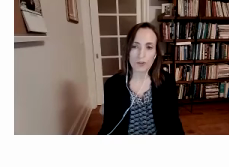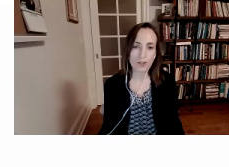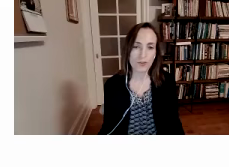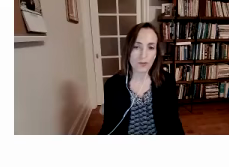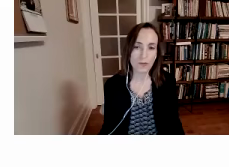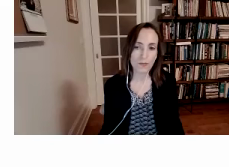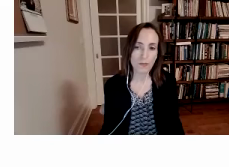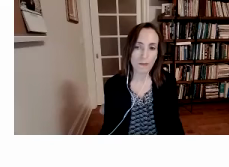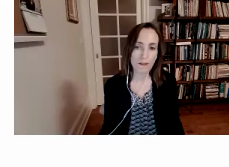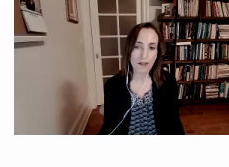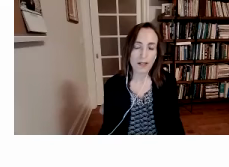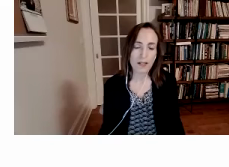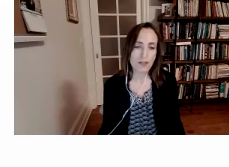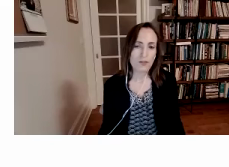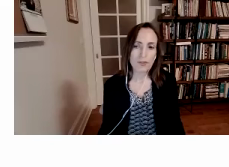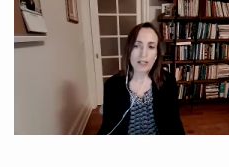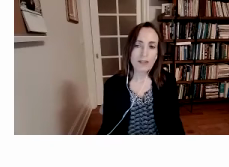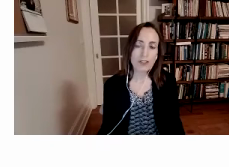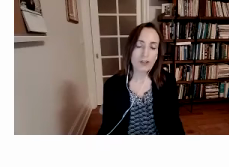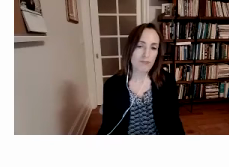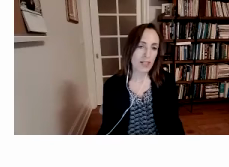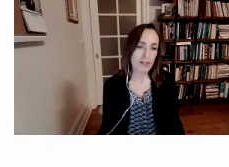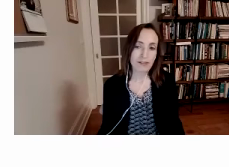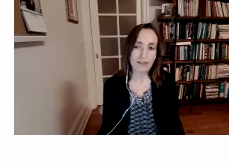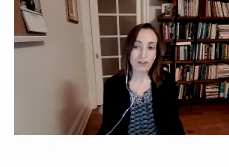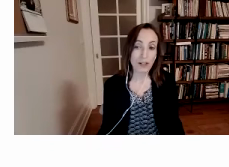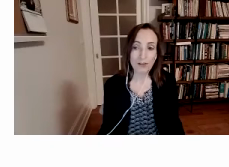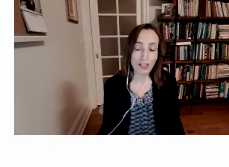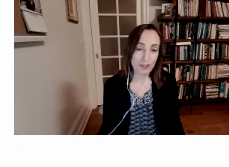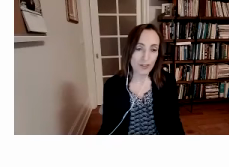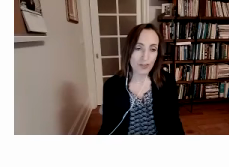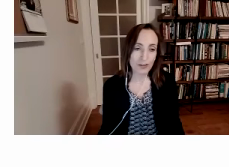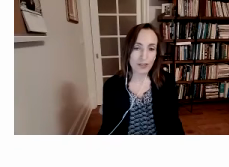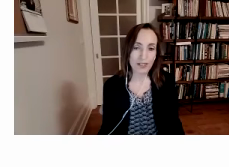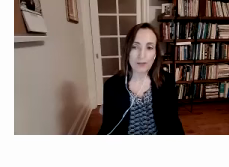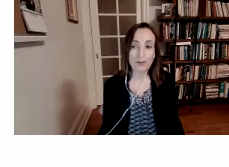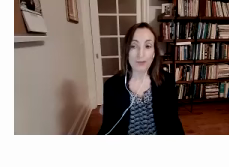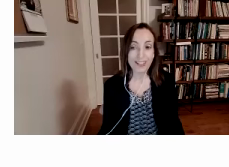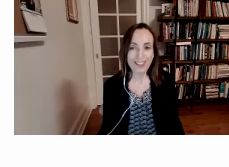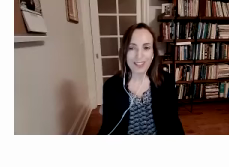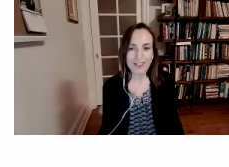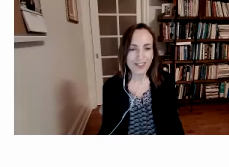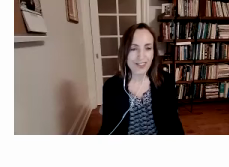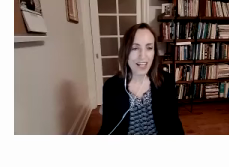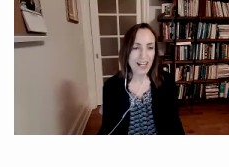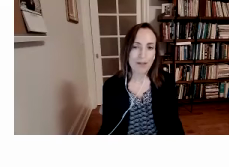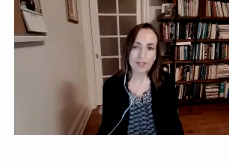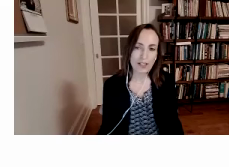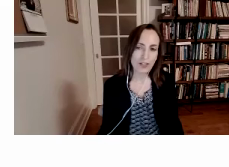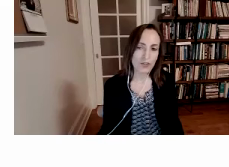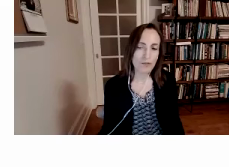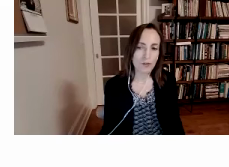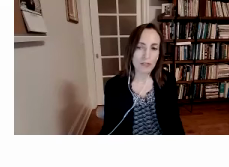contrastive focus. So for English and other languages, including West Germanic languages,